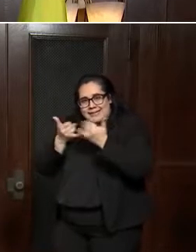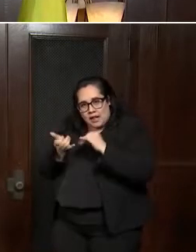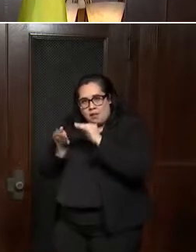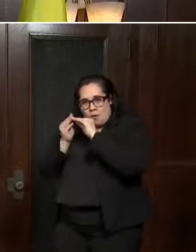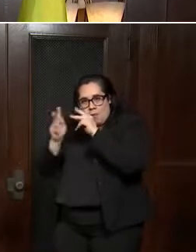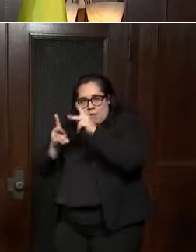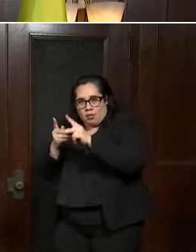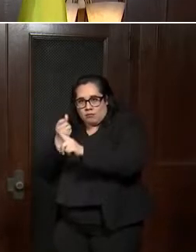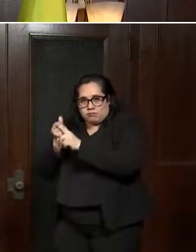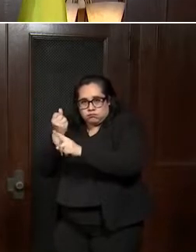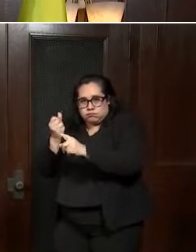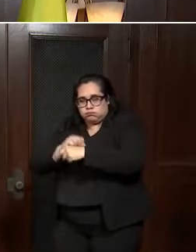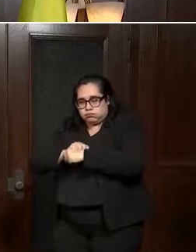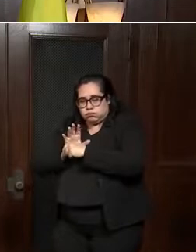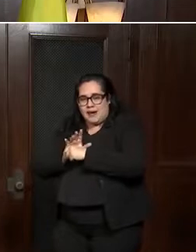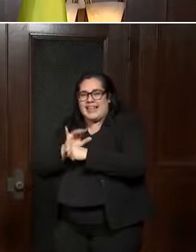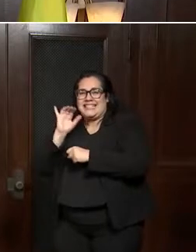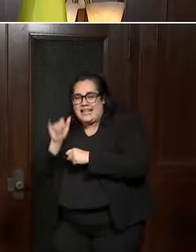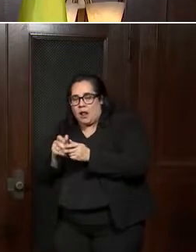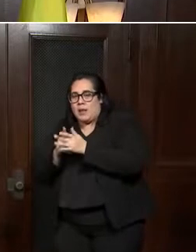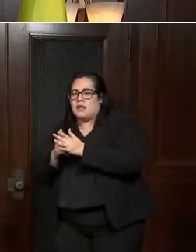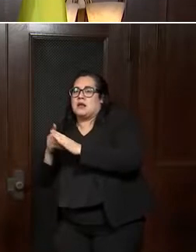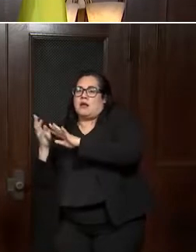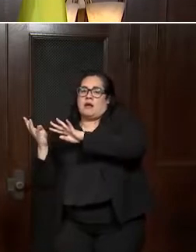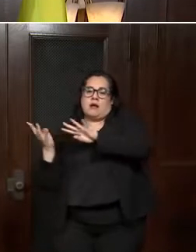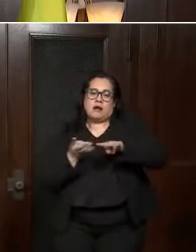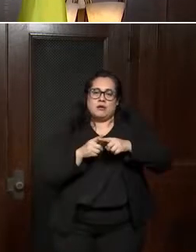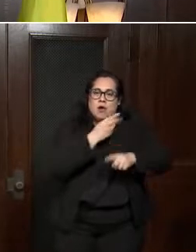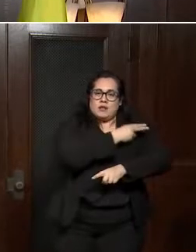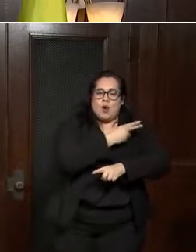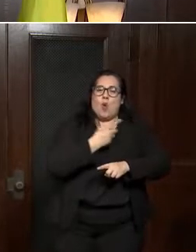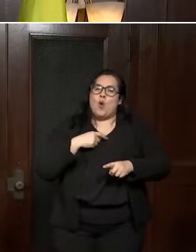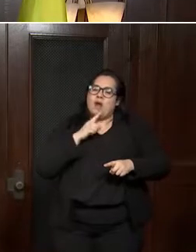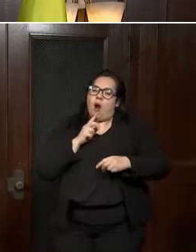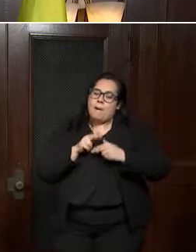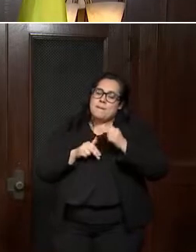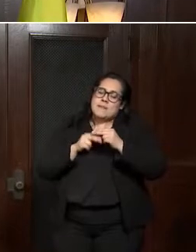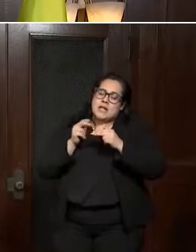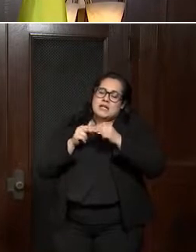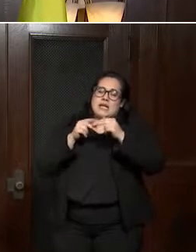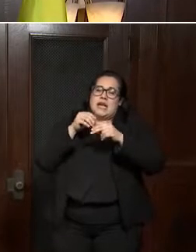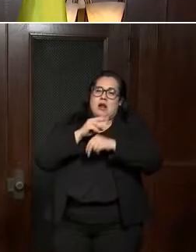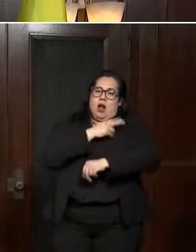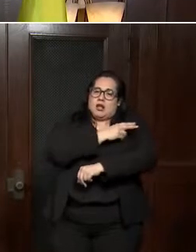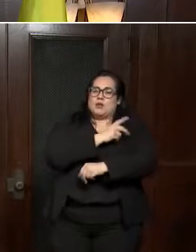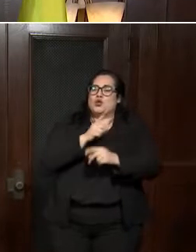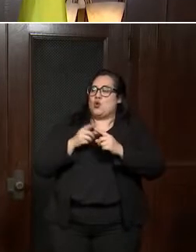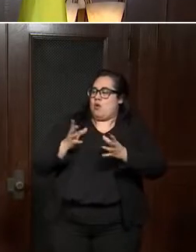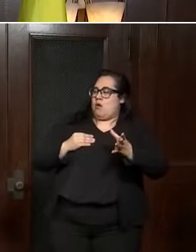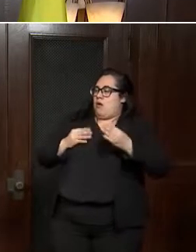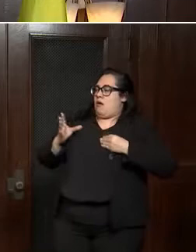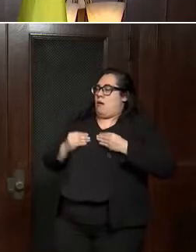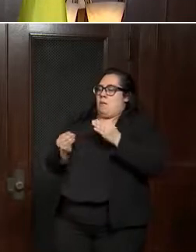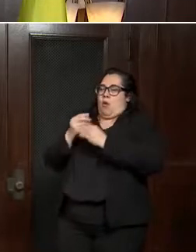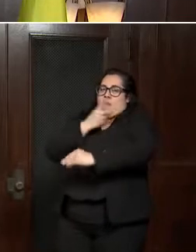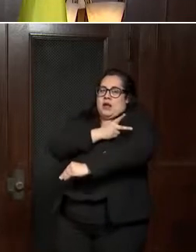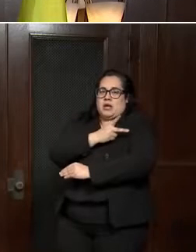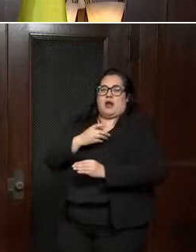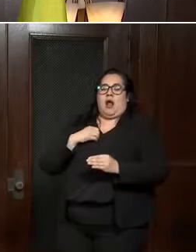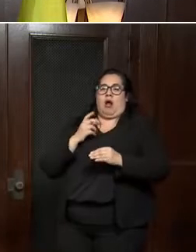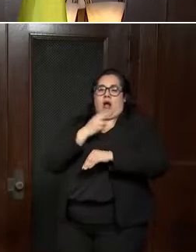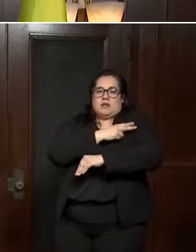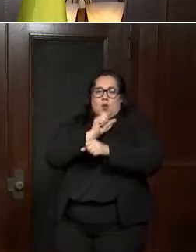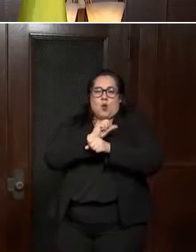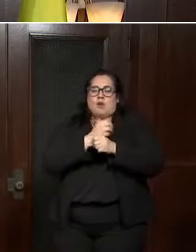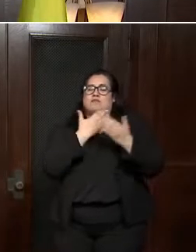cases. Those are still backing up into our hospitals. We're building that capacity marvelously within our hospitals, and I praise all of our hospitals and hospital